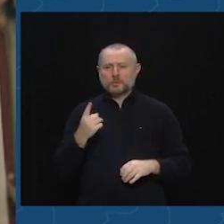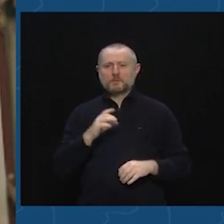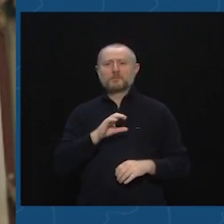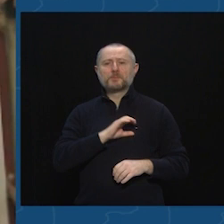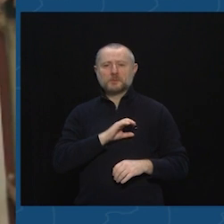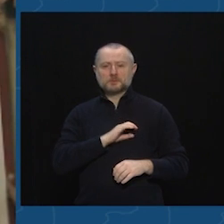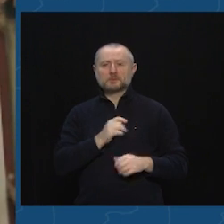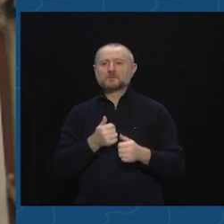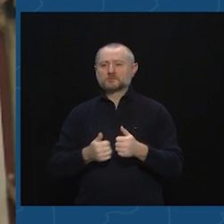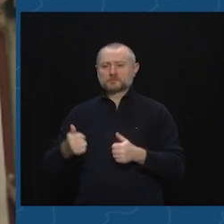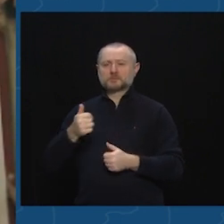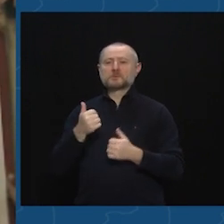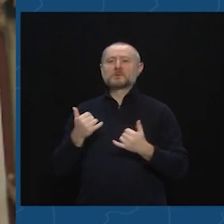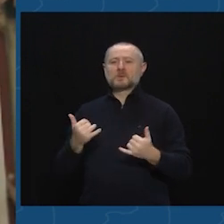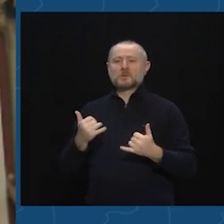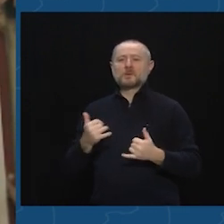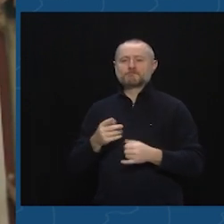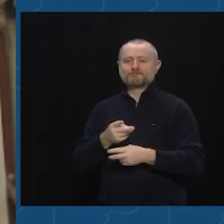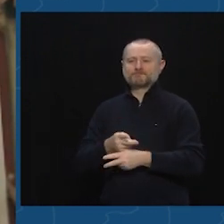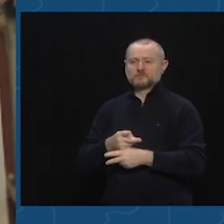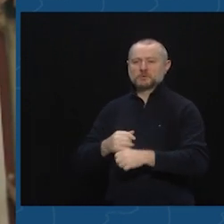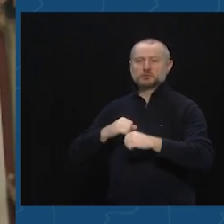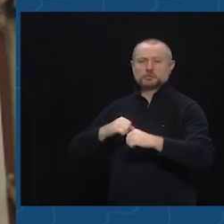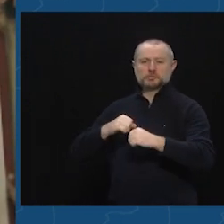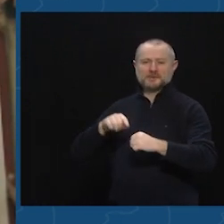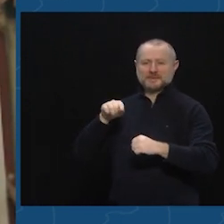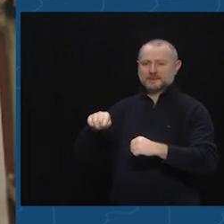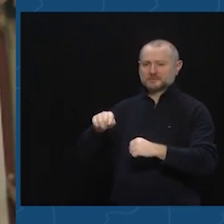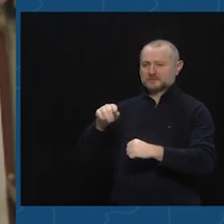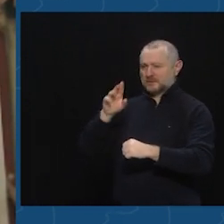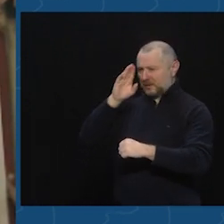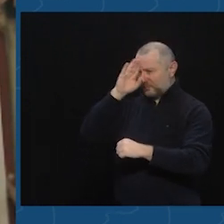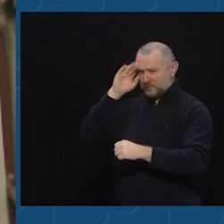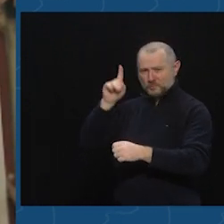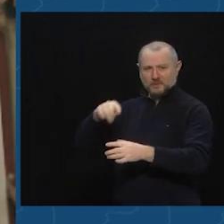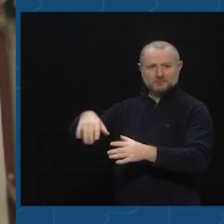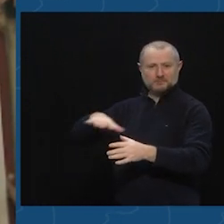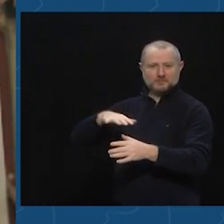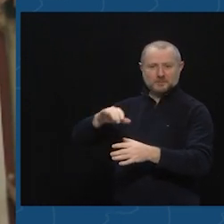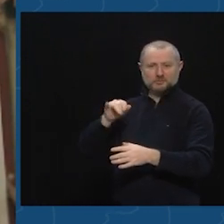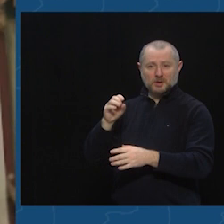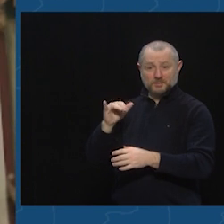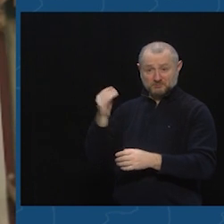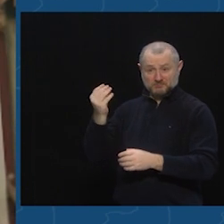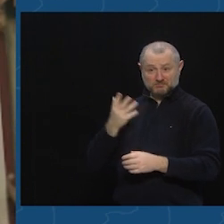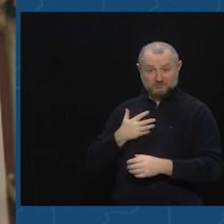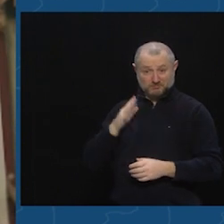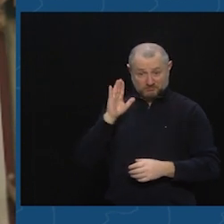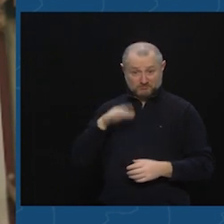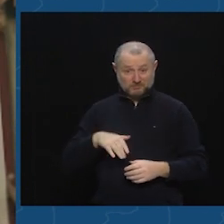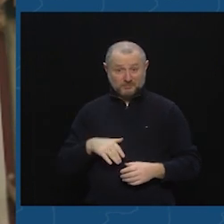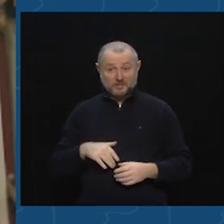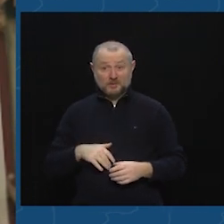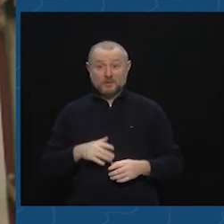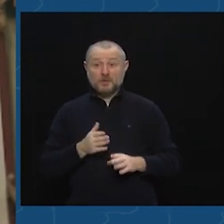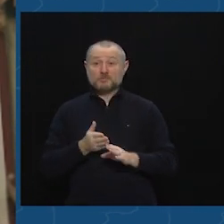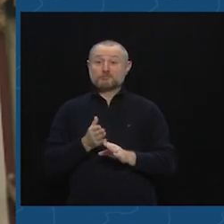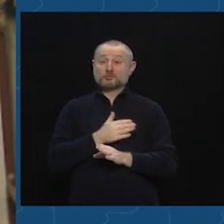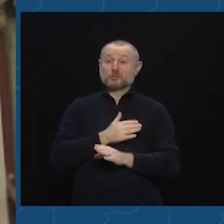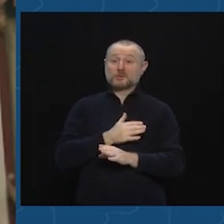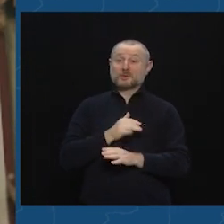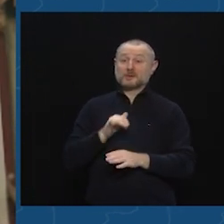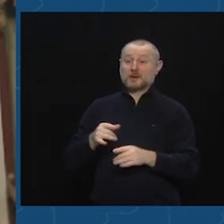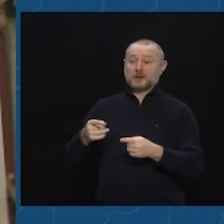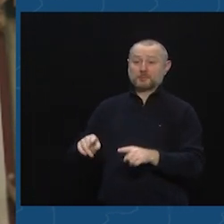security shared with me that at a previous time prior to this incident, the person went